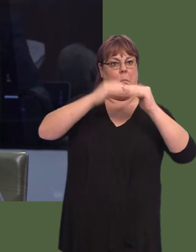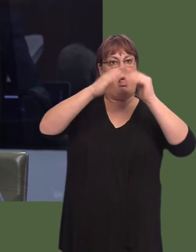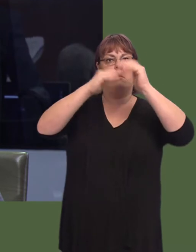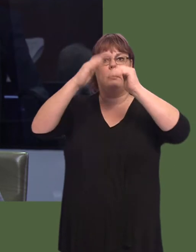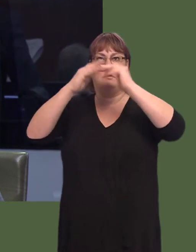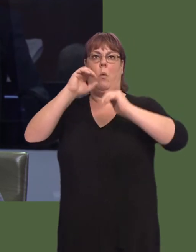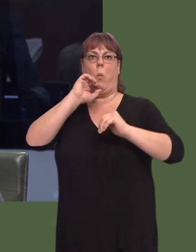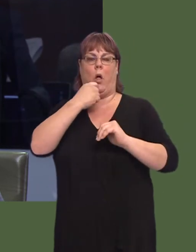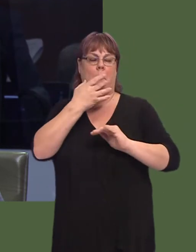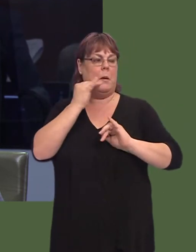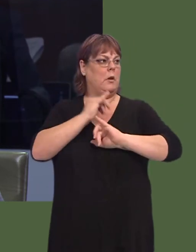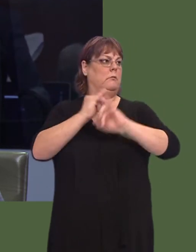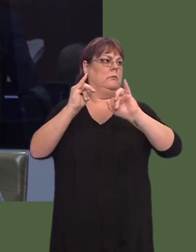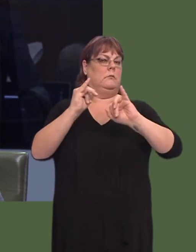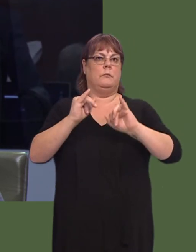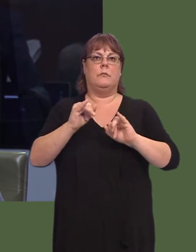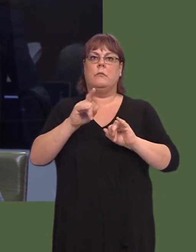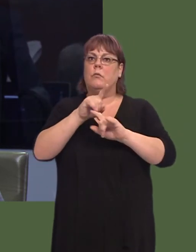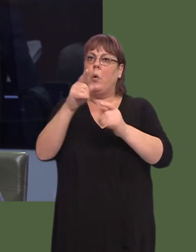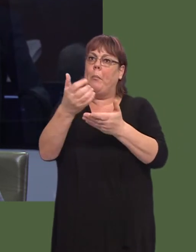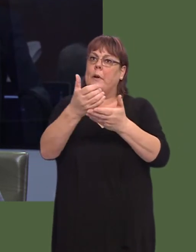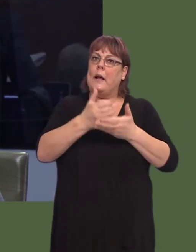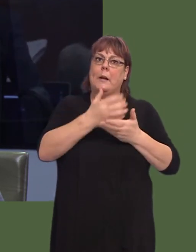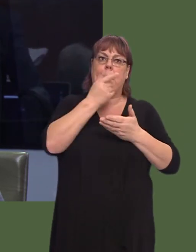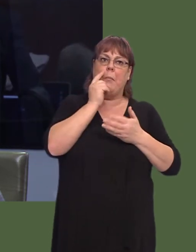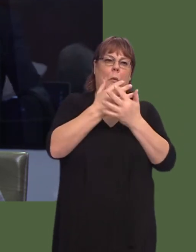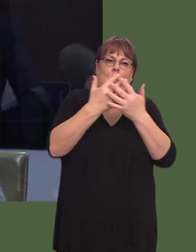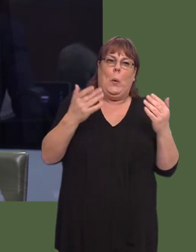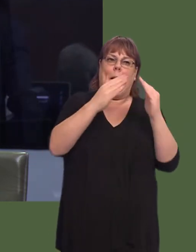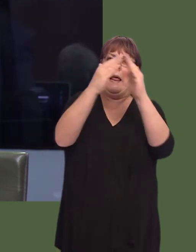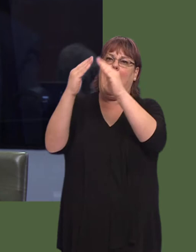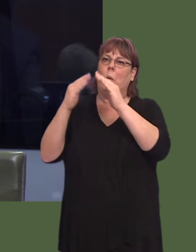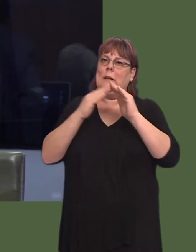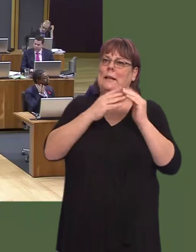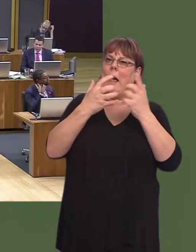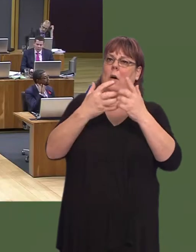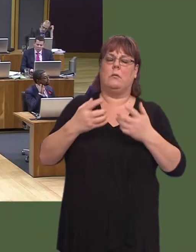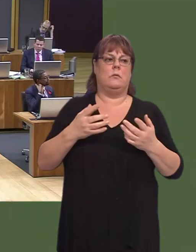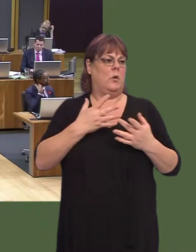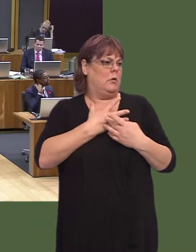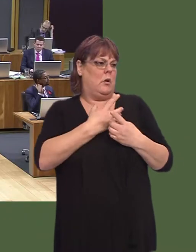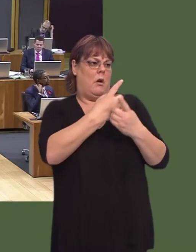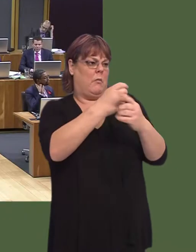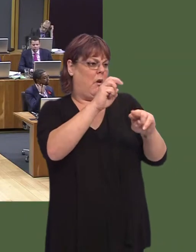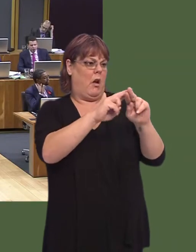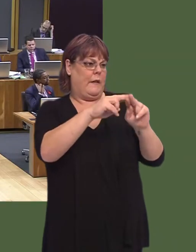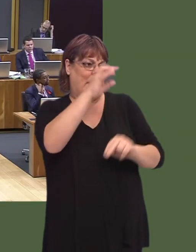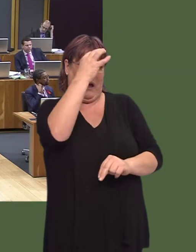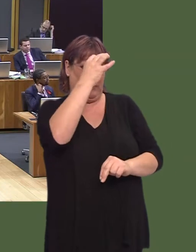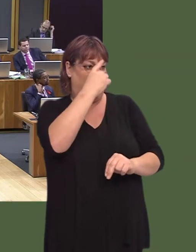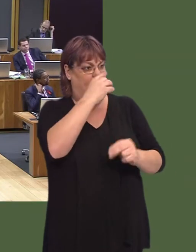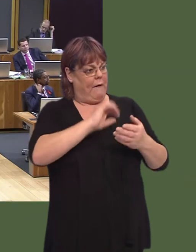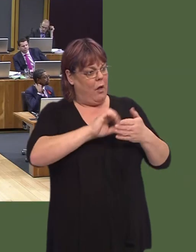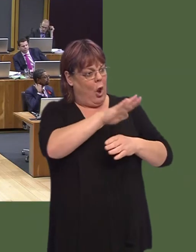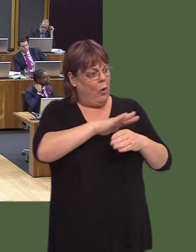Cardiff. What can your government do to protect residents from the problem of urban overdevelopment? Well, it's a matter, of course, for Cardiff Council to produce its